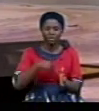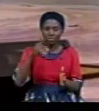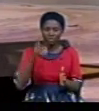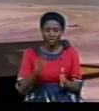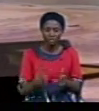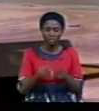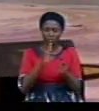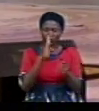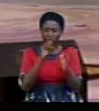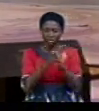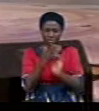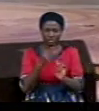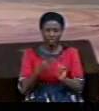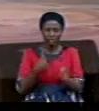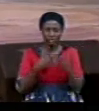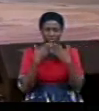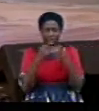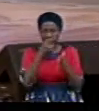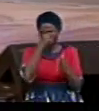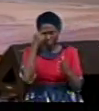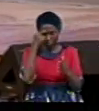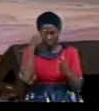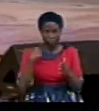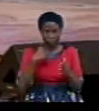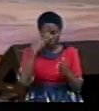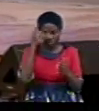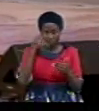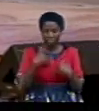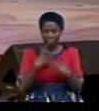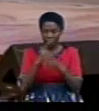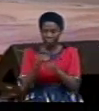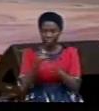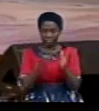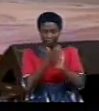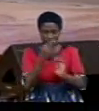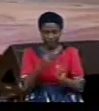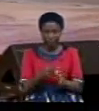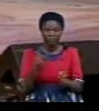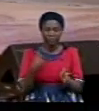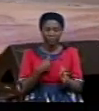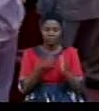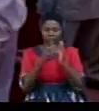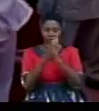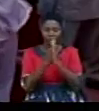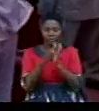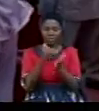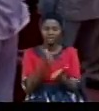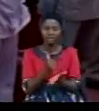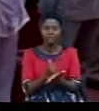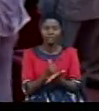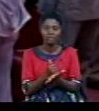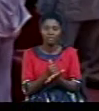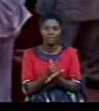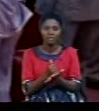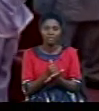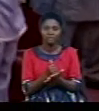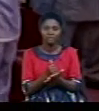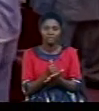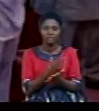we thank you because we know you have answered in Jesus name we pray